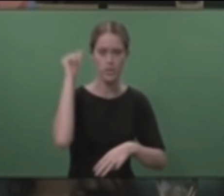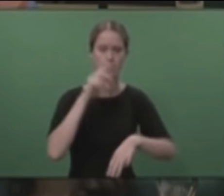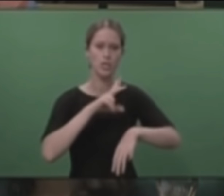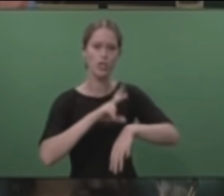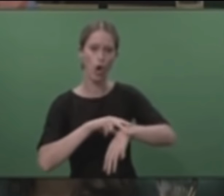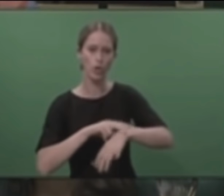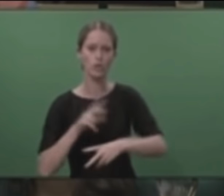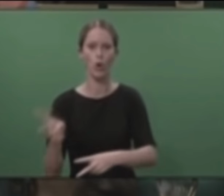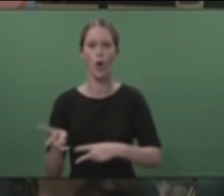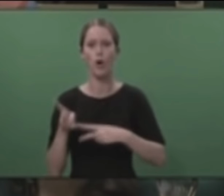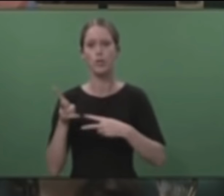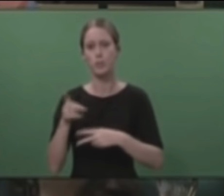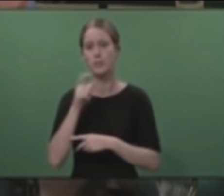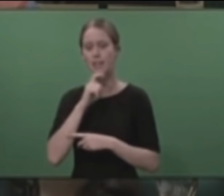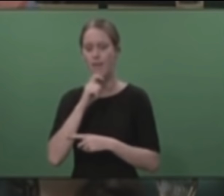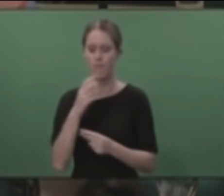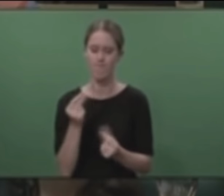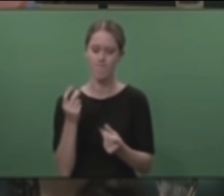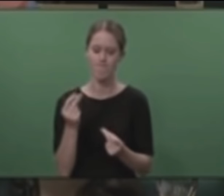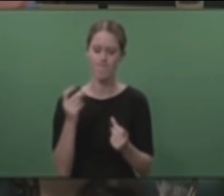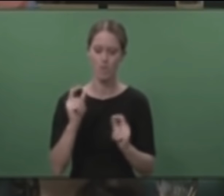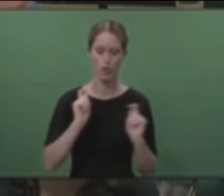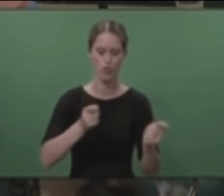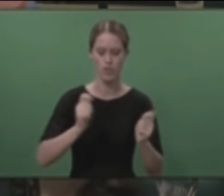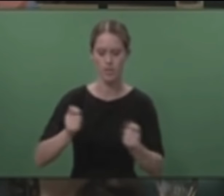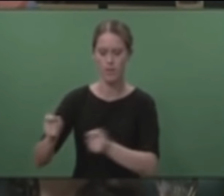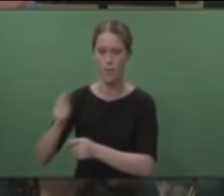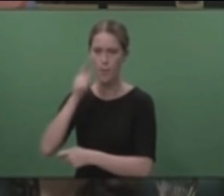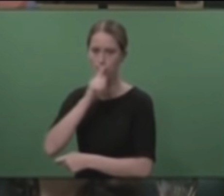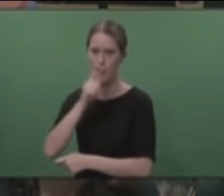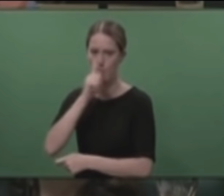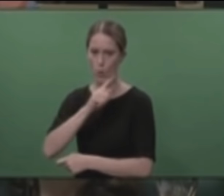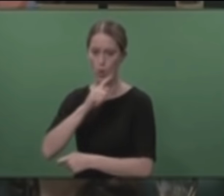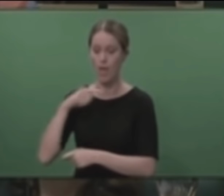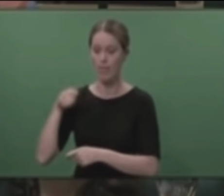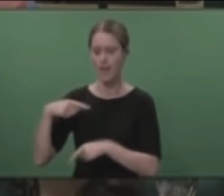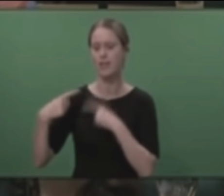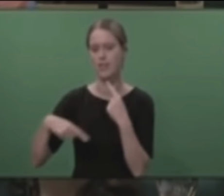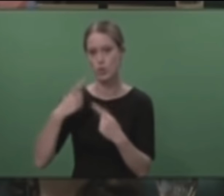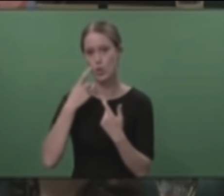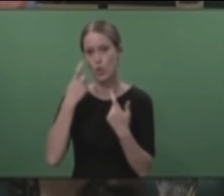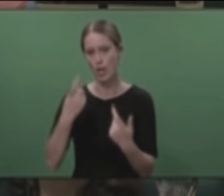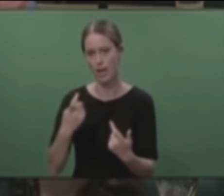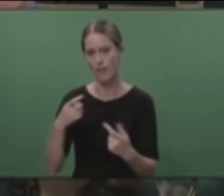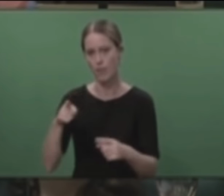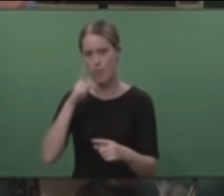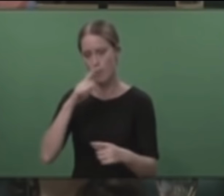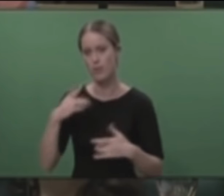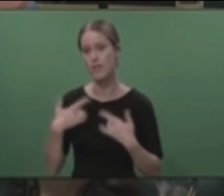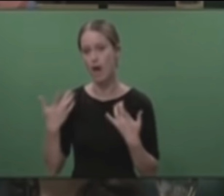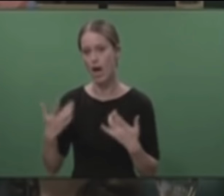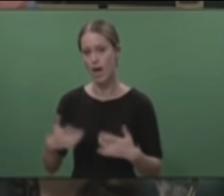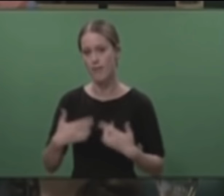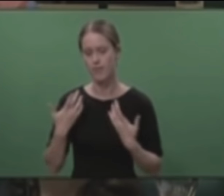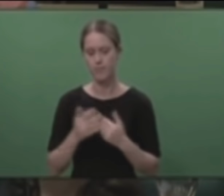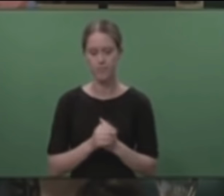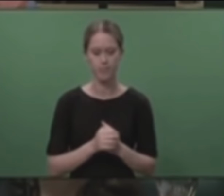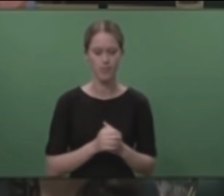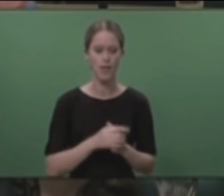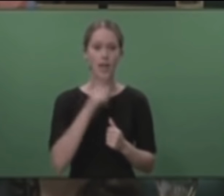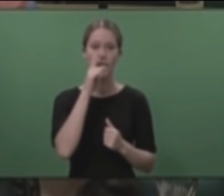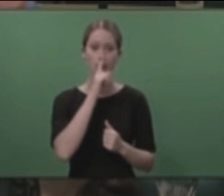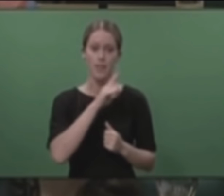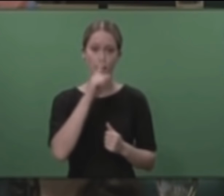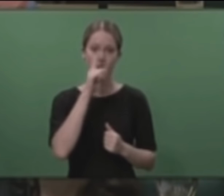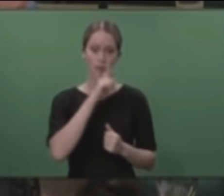and hospital staff who rapidly treated the wounded and continued to look after the survivors, to all the people